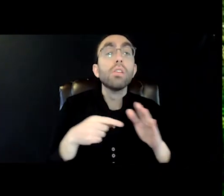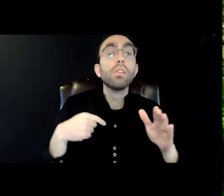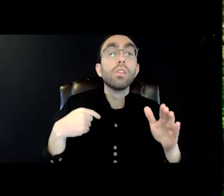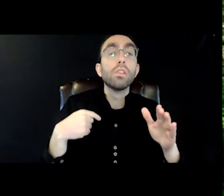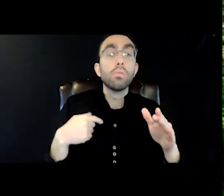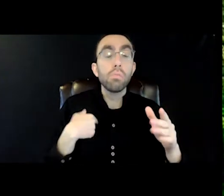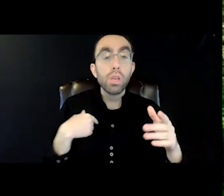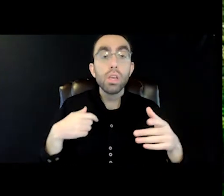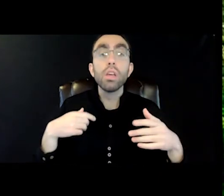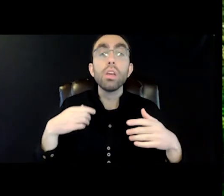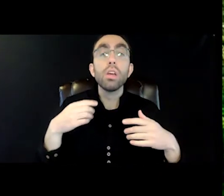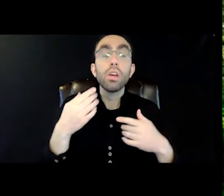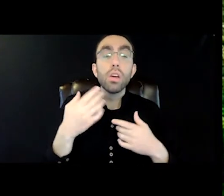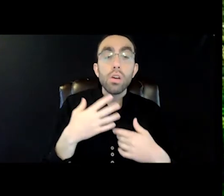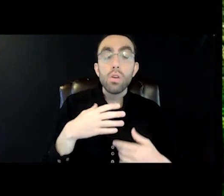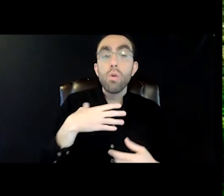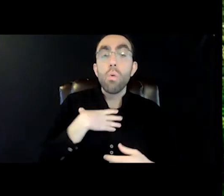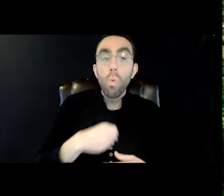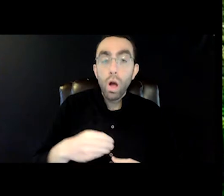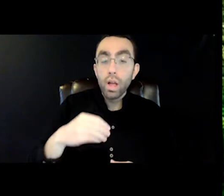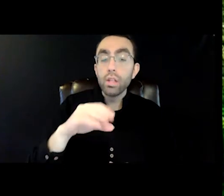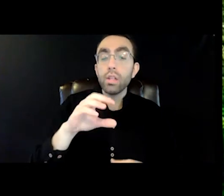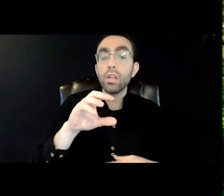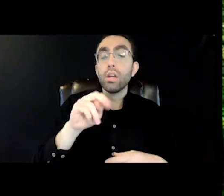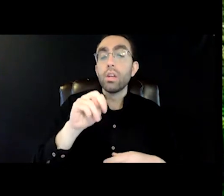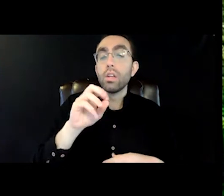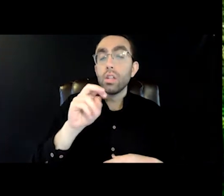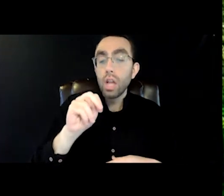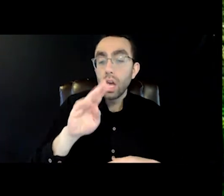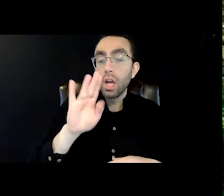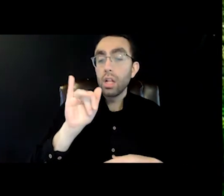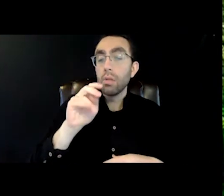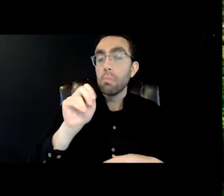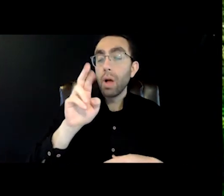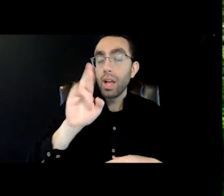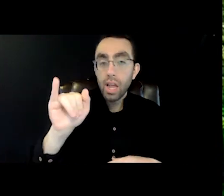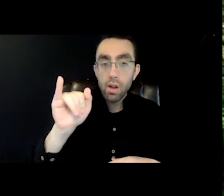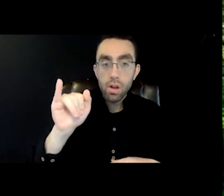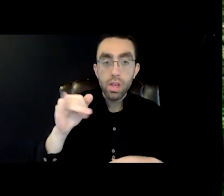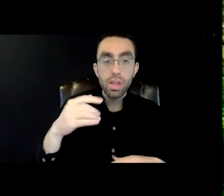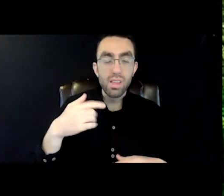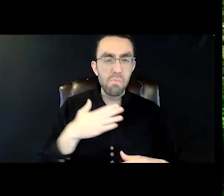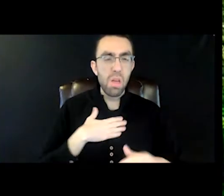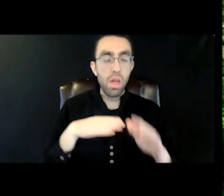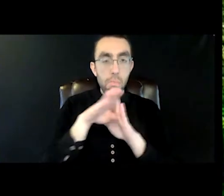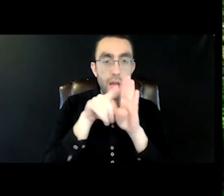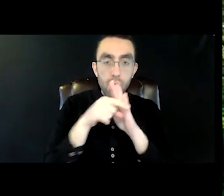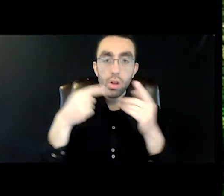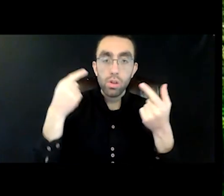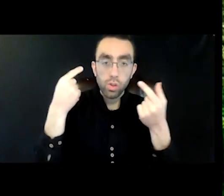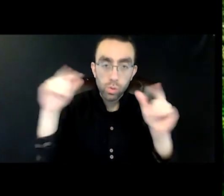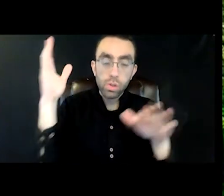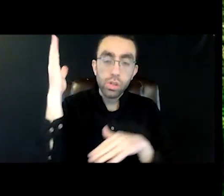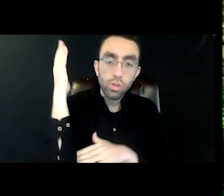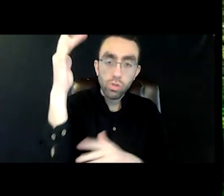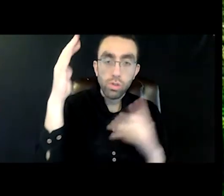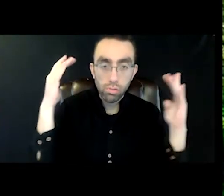gold necklaces, with a screen behind me with a forest with green trees.